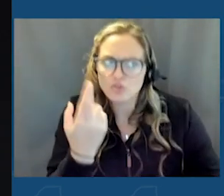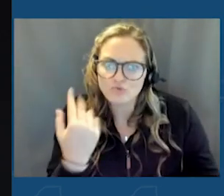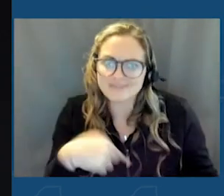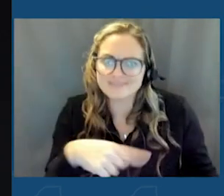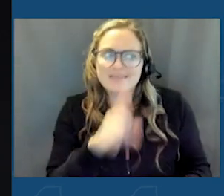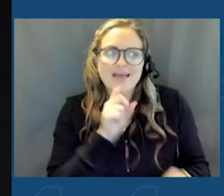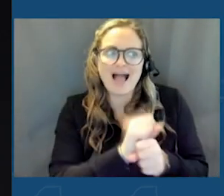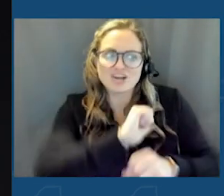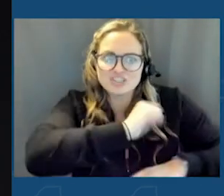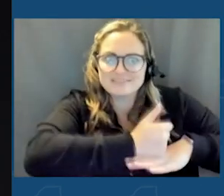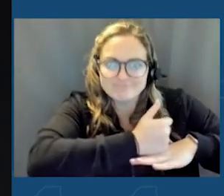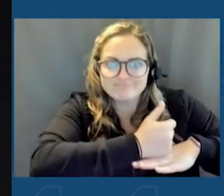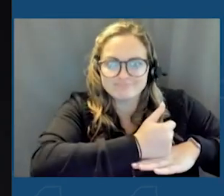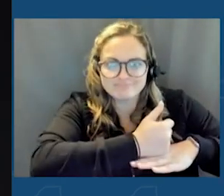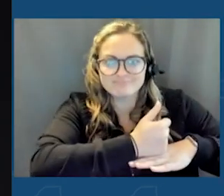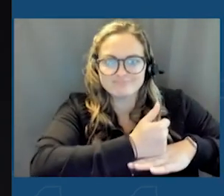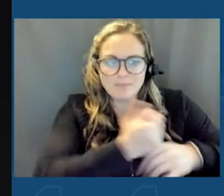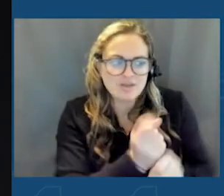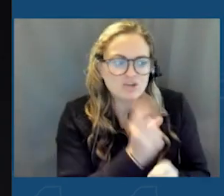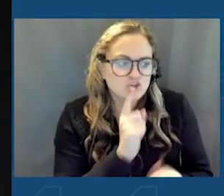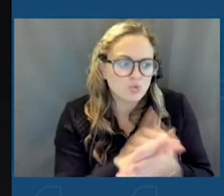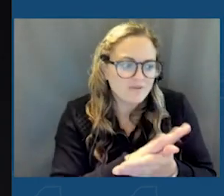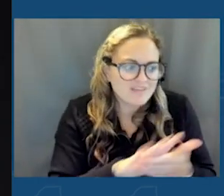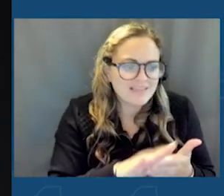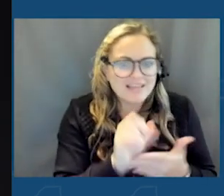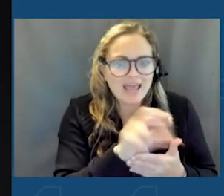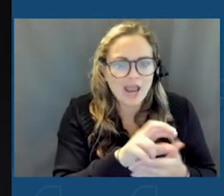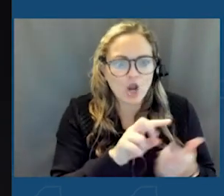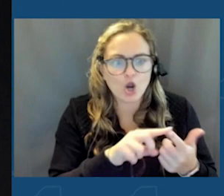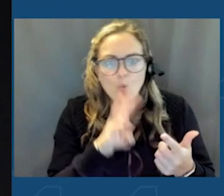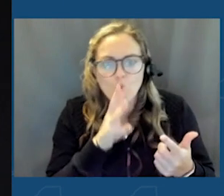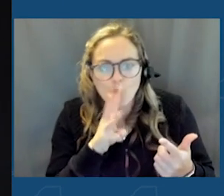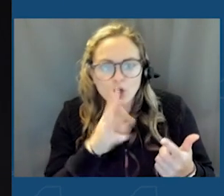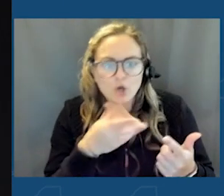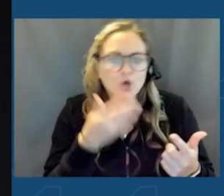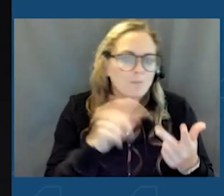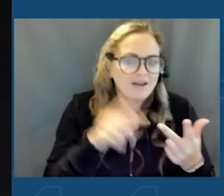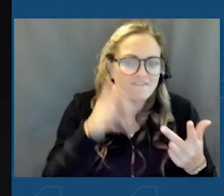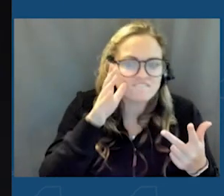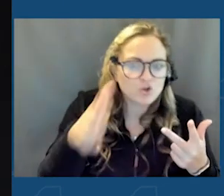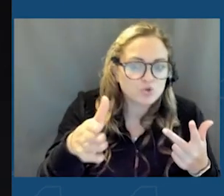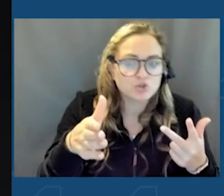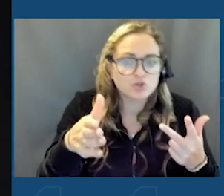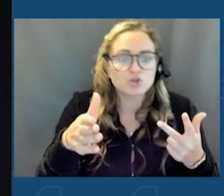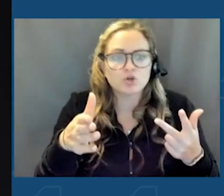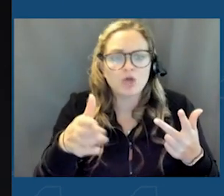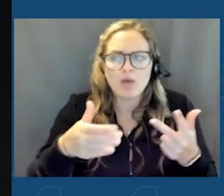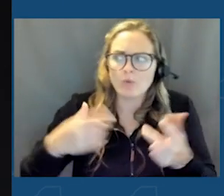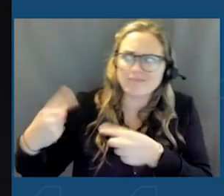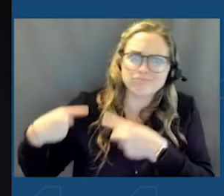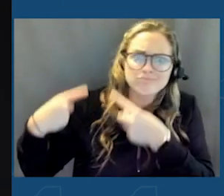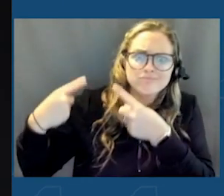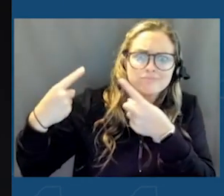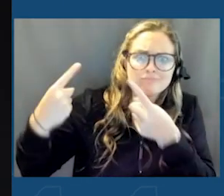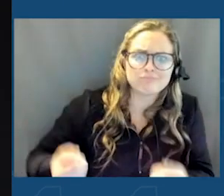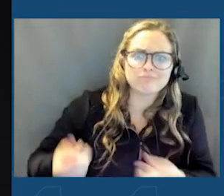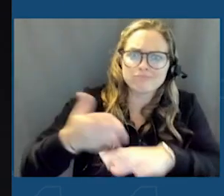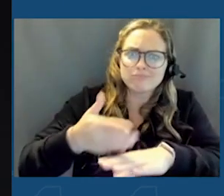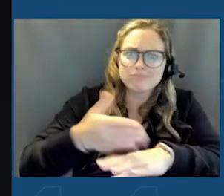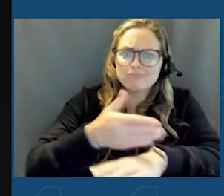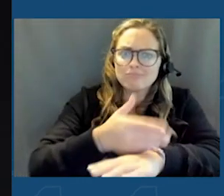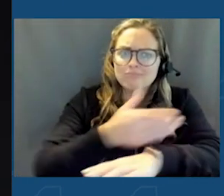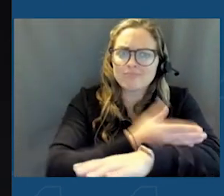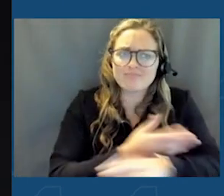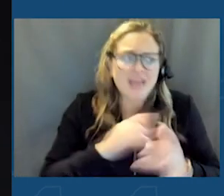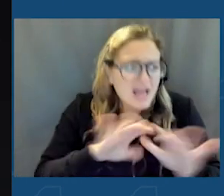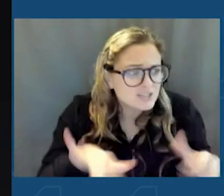make sure that we have clean air, clean water, and a better future. And we made tremendous progress. I swim in Lake Erie all the time.